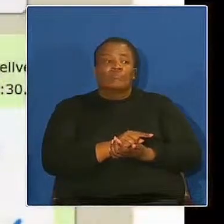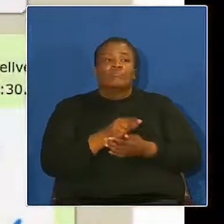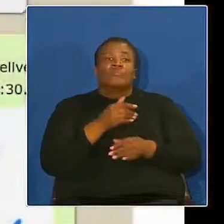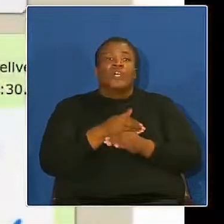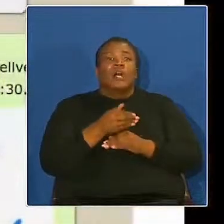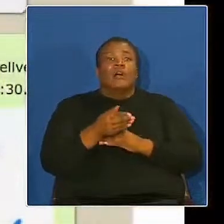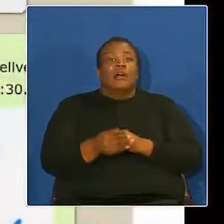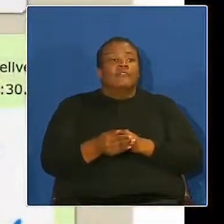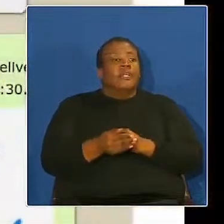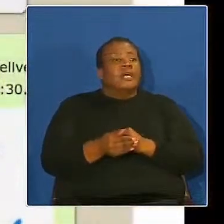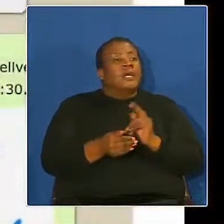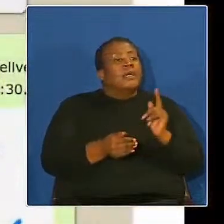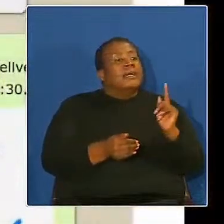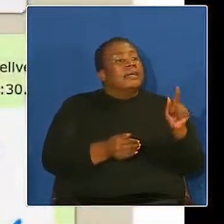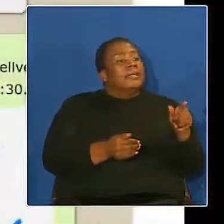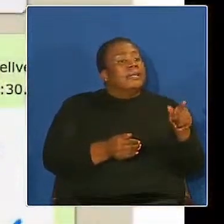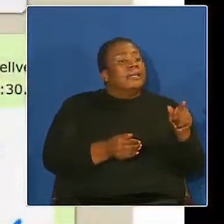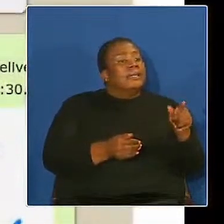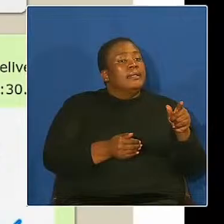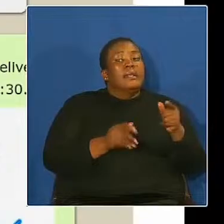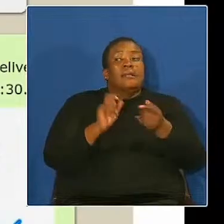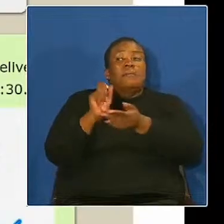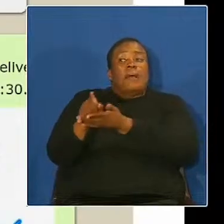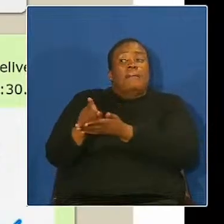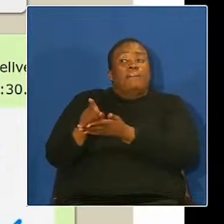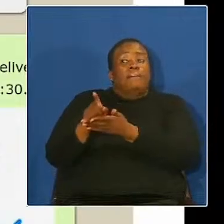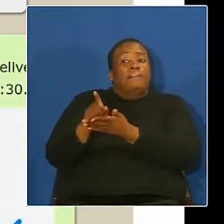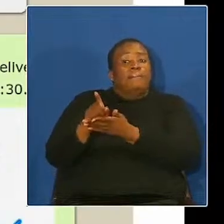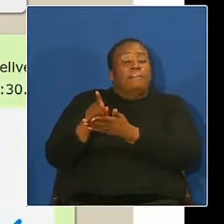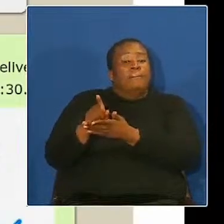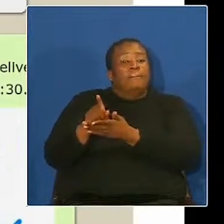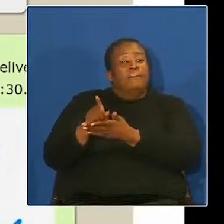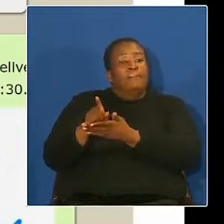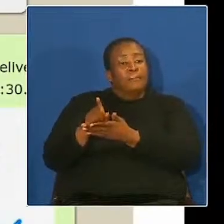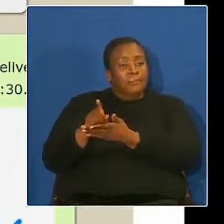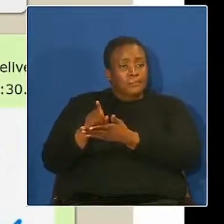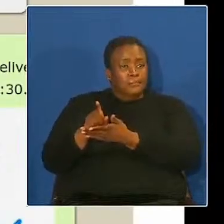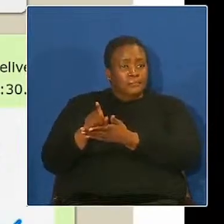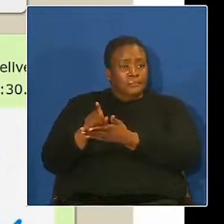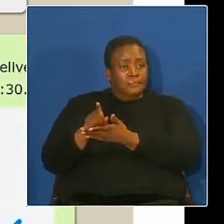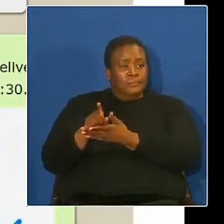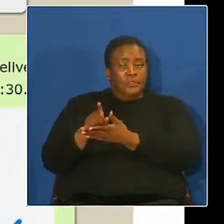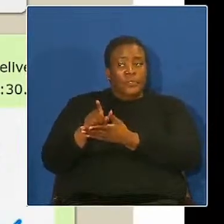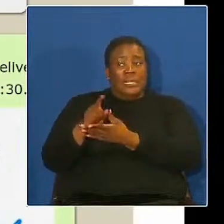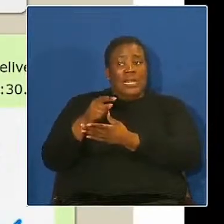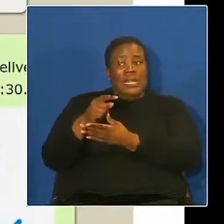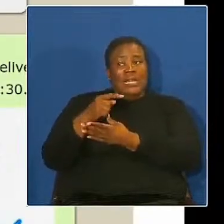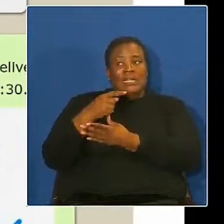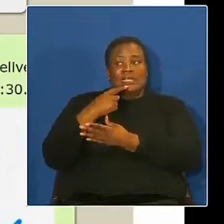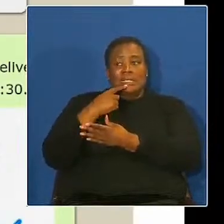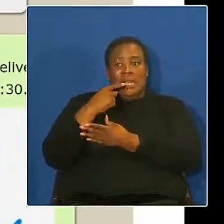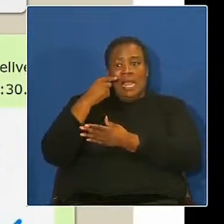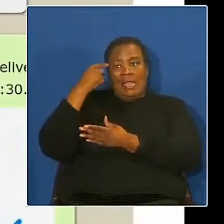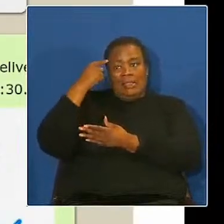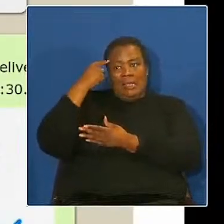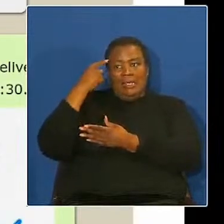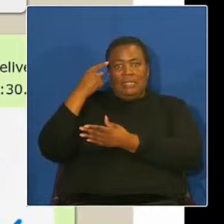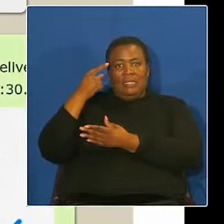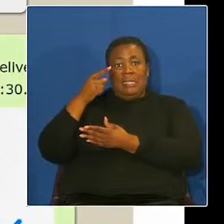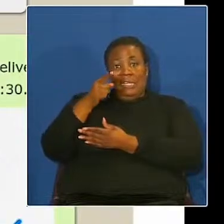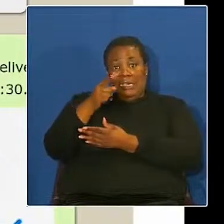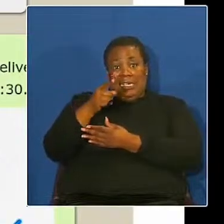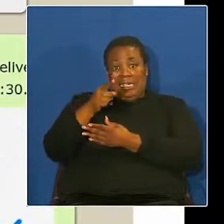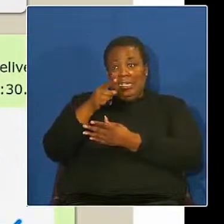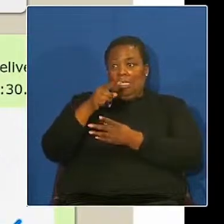Mr. Mokgotsi has sent a message. I think he needs cash, and then Mr.